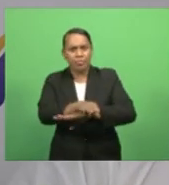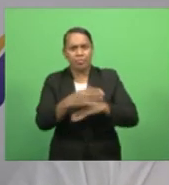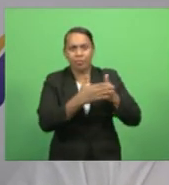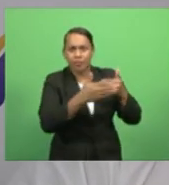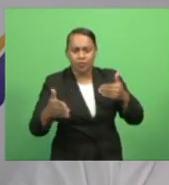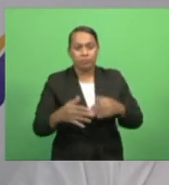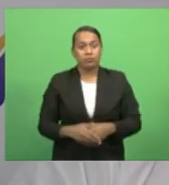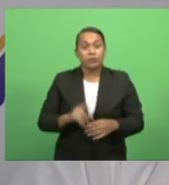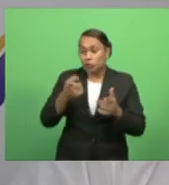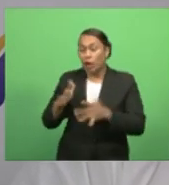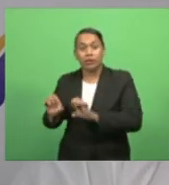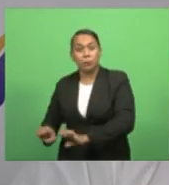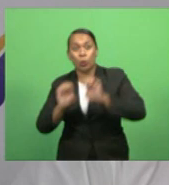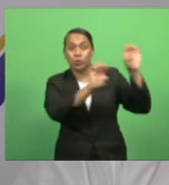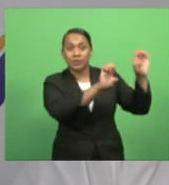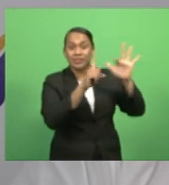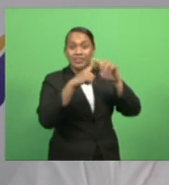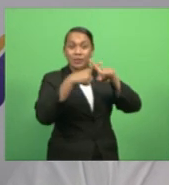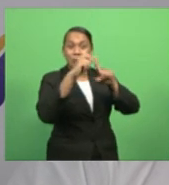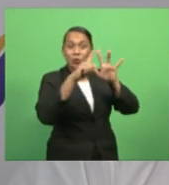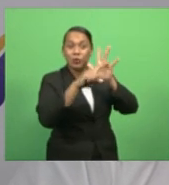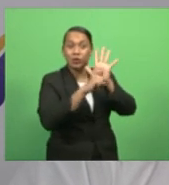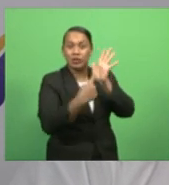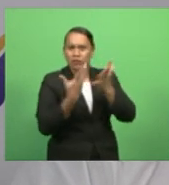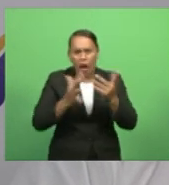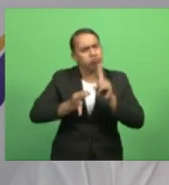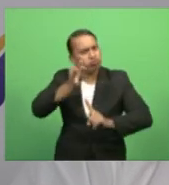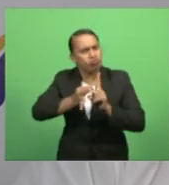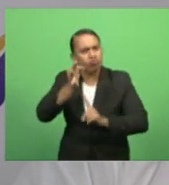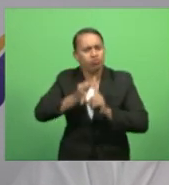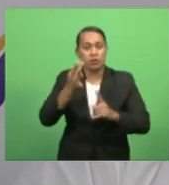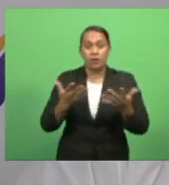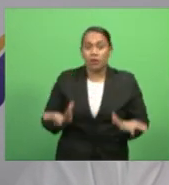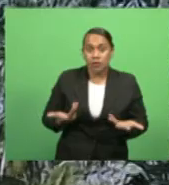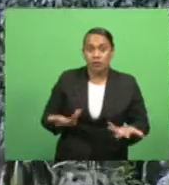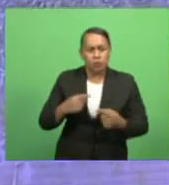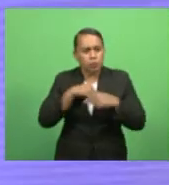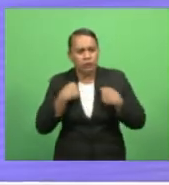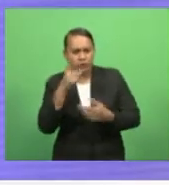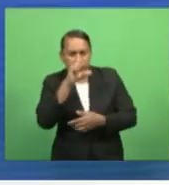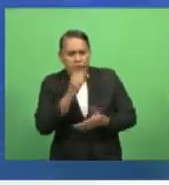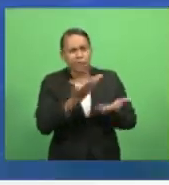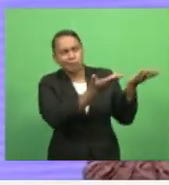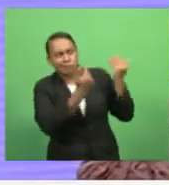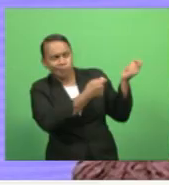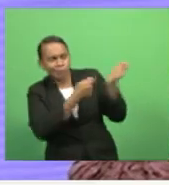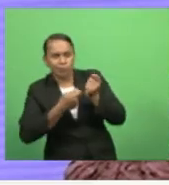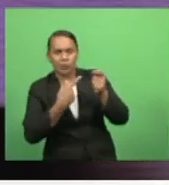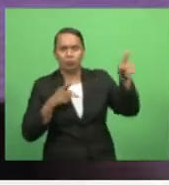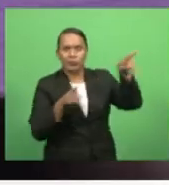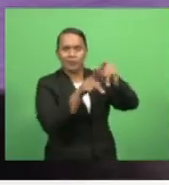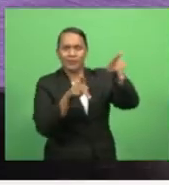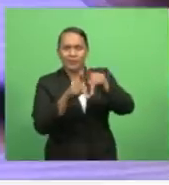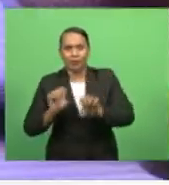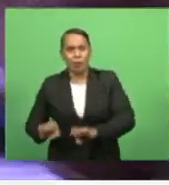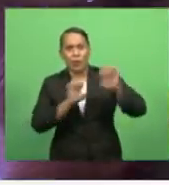and looking at fundamentally how we can enable would-be exporters. Among the priorities is the release